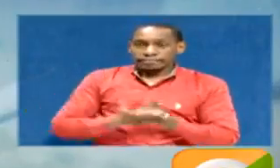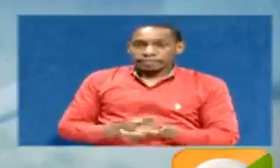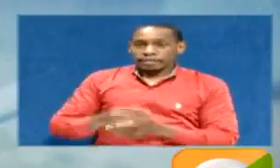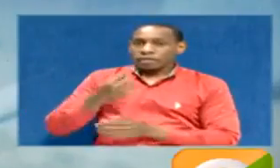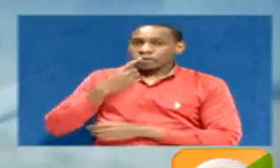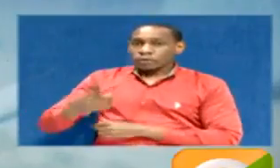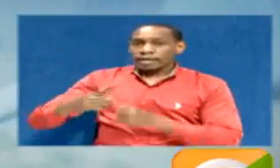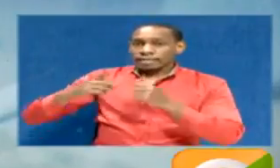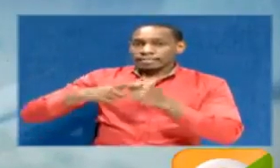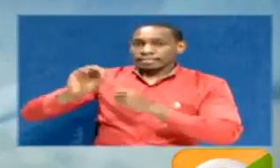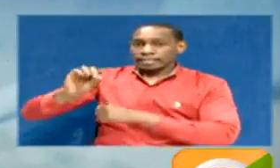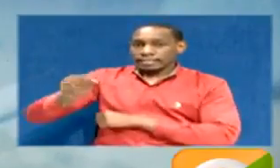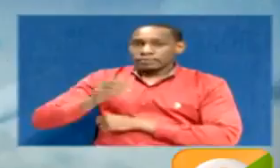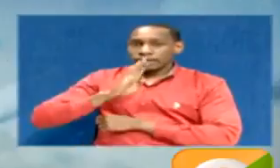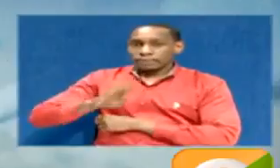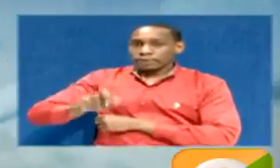at